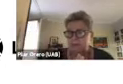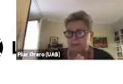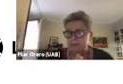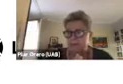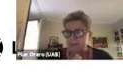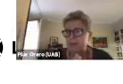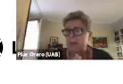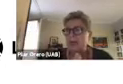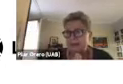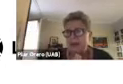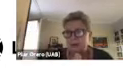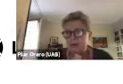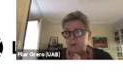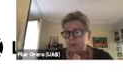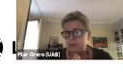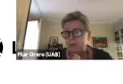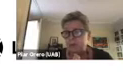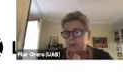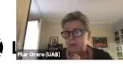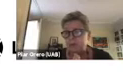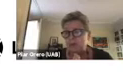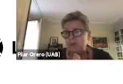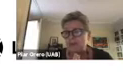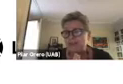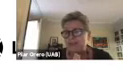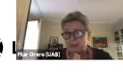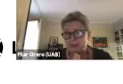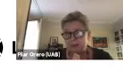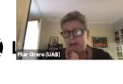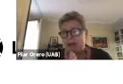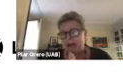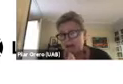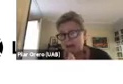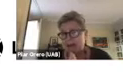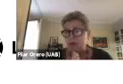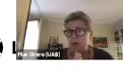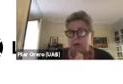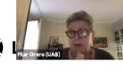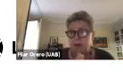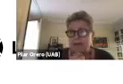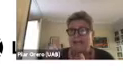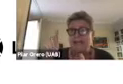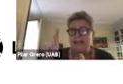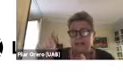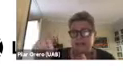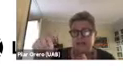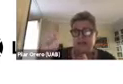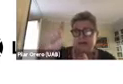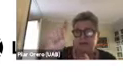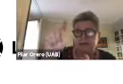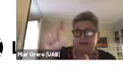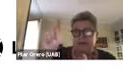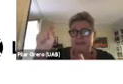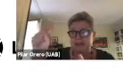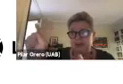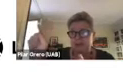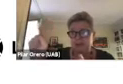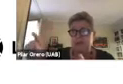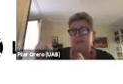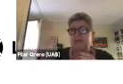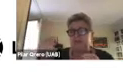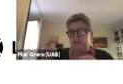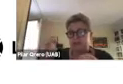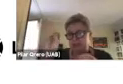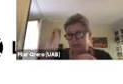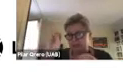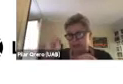lower. Now you would be able to put the volume higher or lower in each of the sounds,